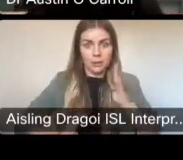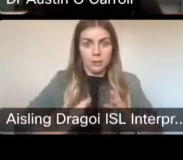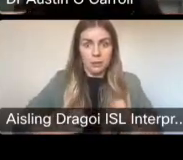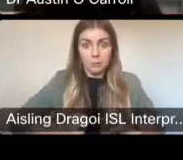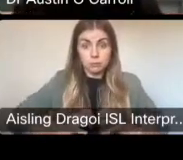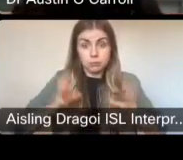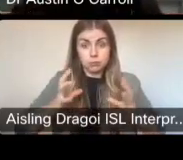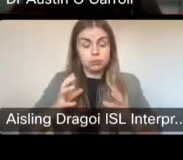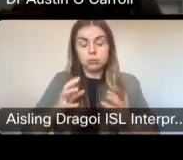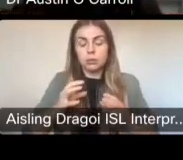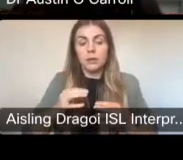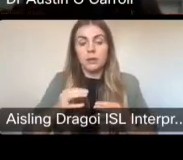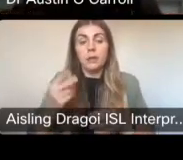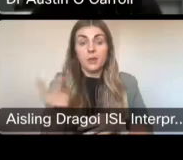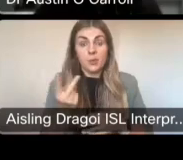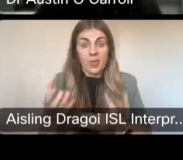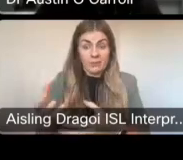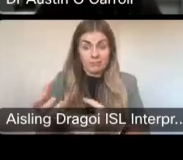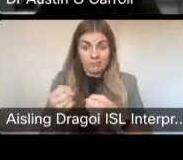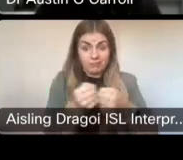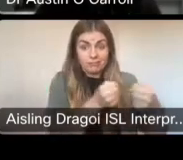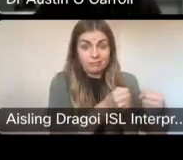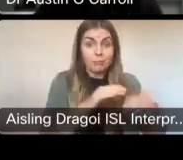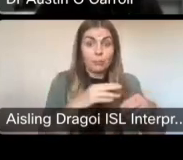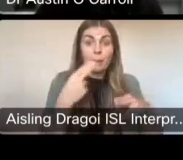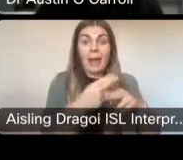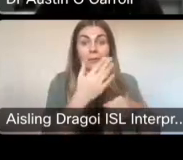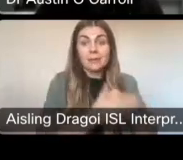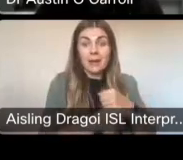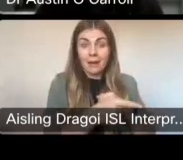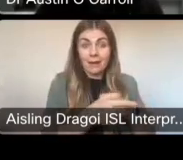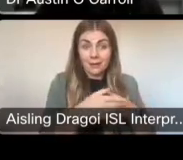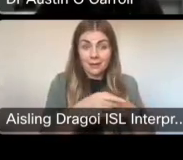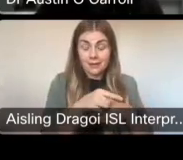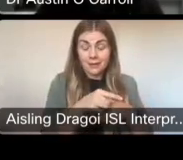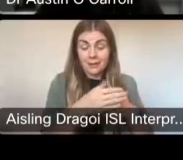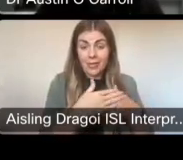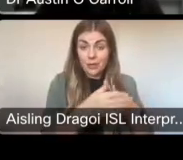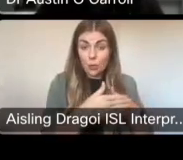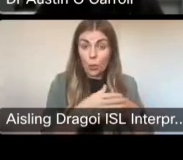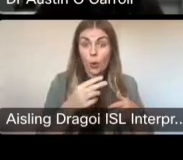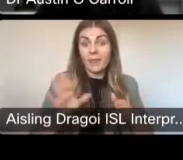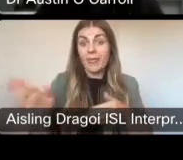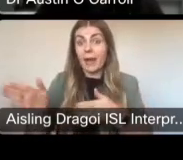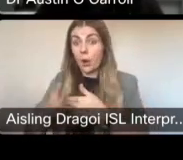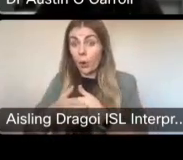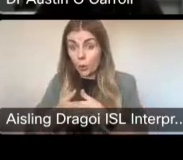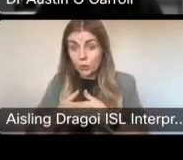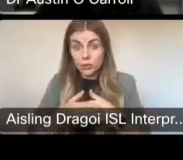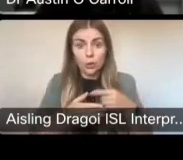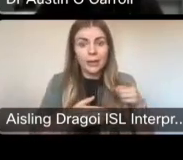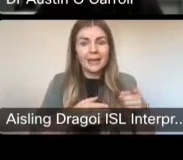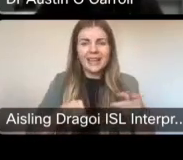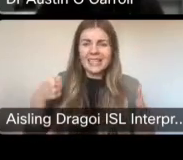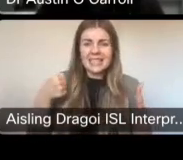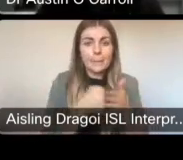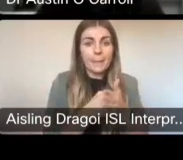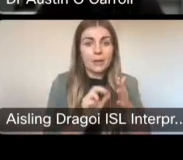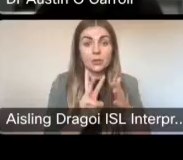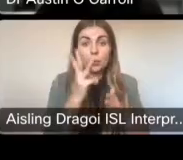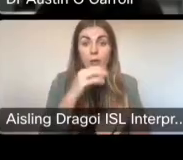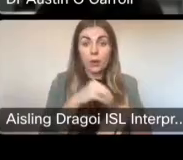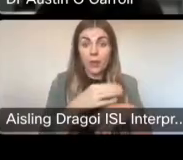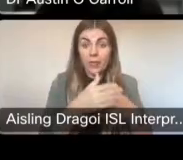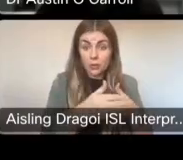outside the room, bring him outside the door. When he got outside the door, they closed the door. He smashed the windows on the door. He